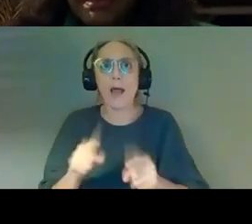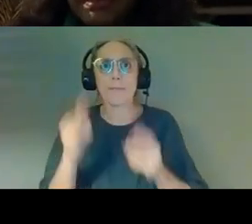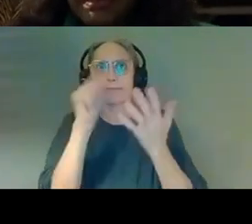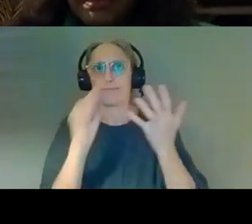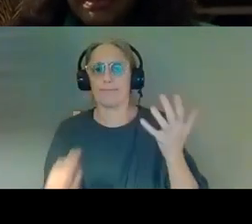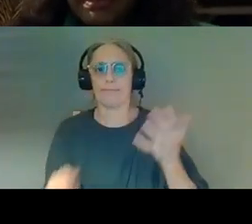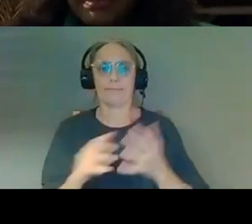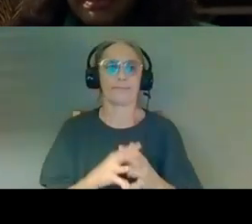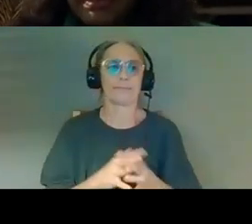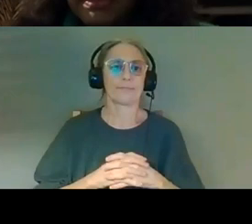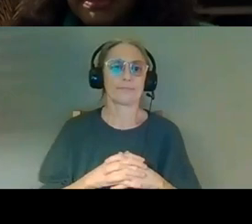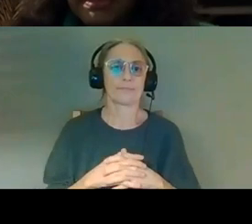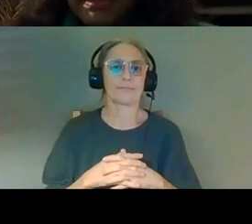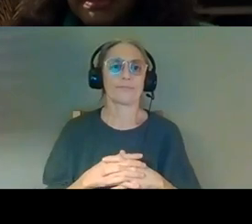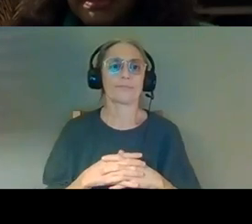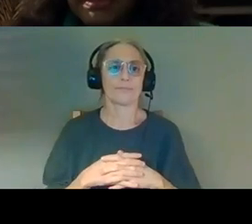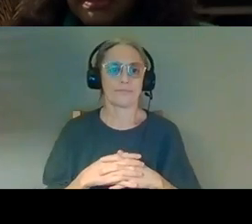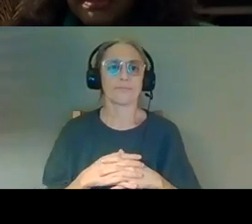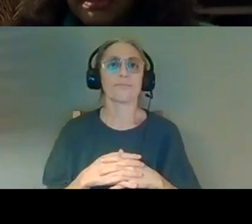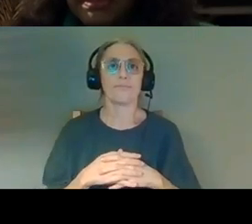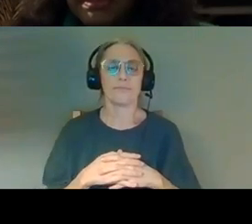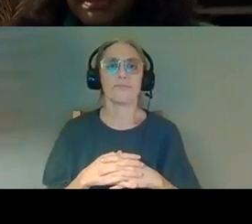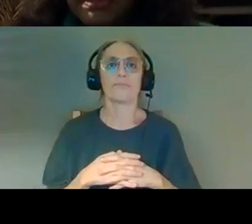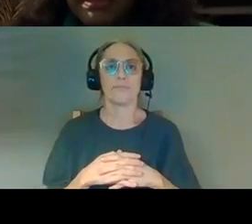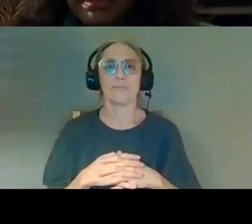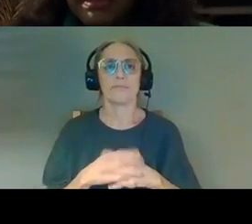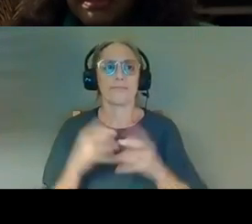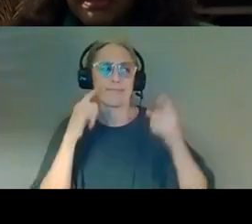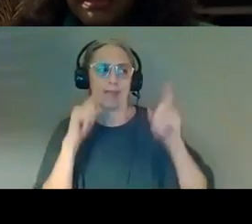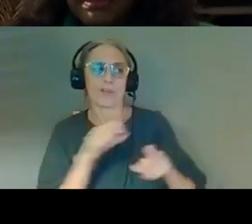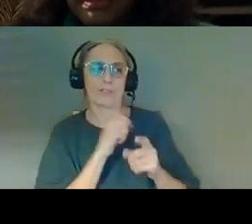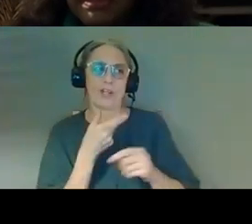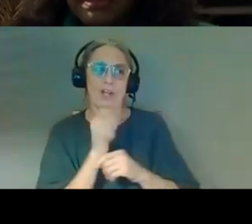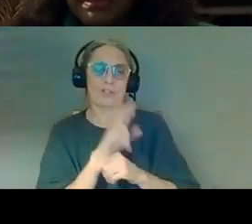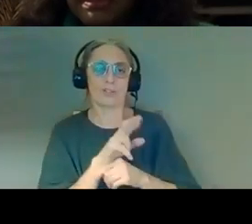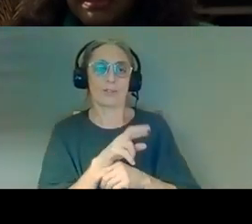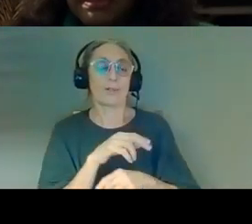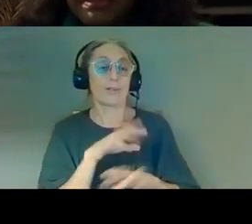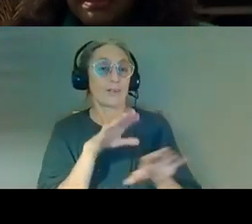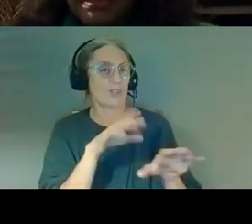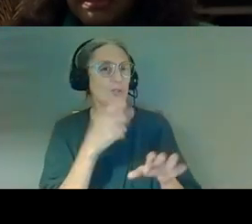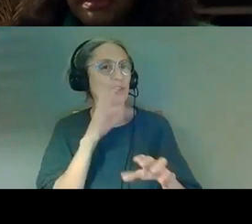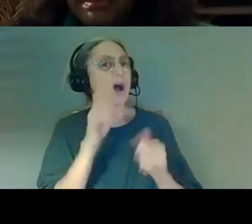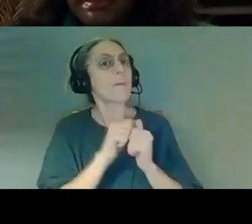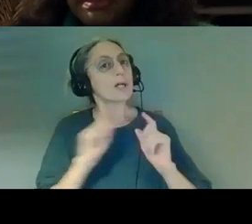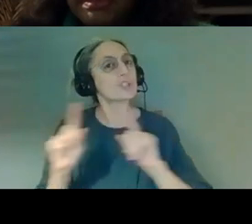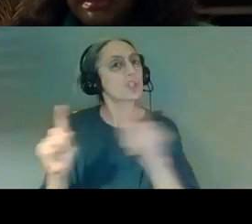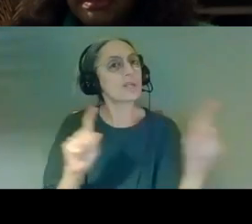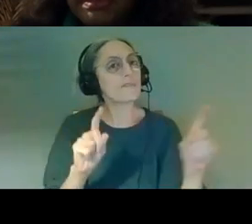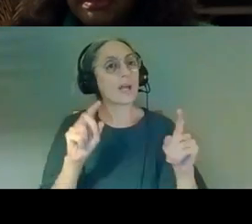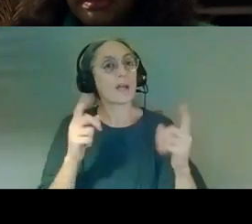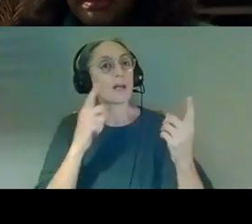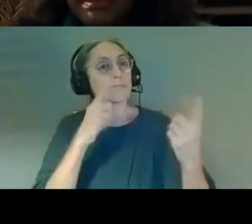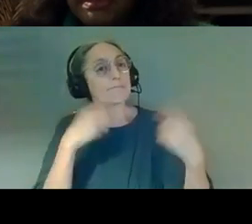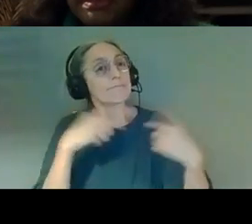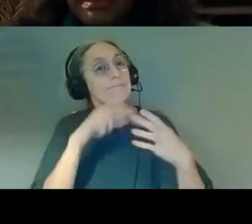I agree with Senator Hunter. And I think that the survey results that you have are also really helpful to really paint